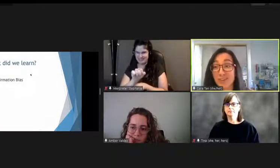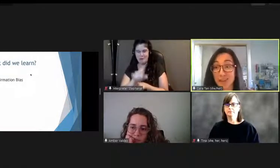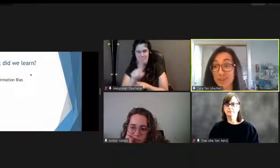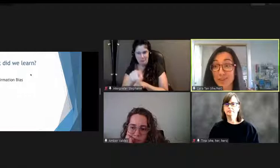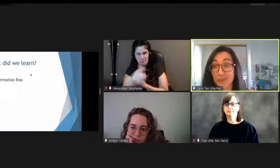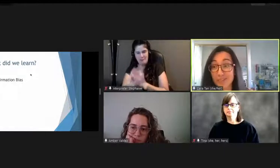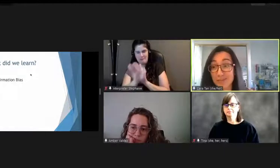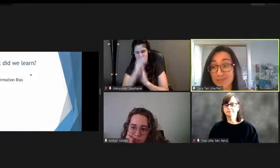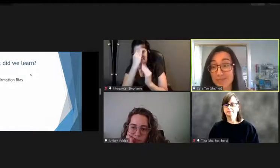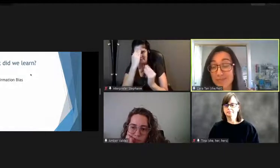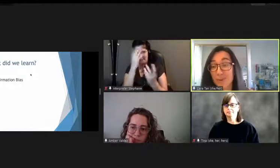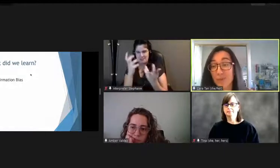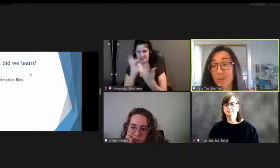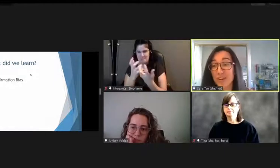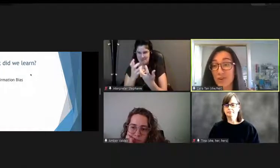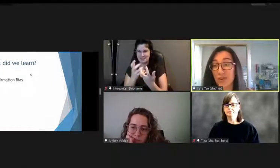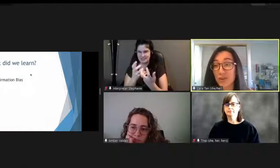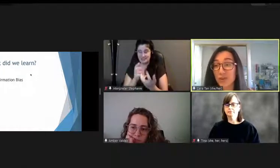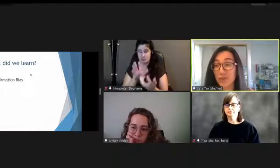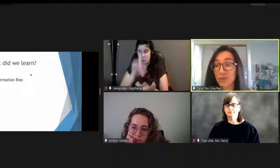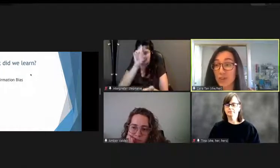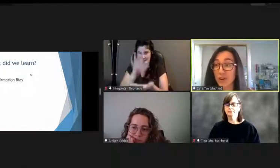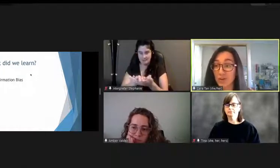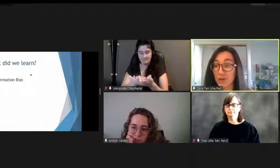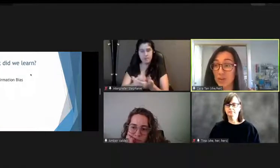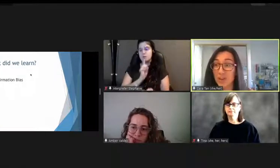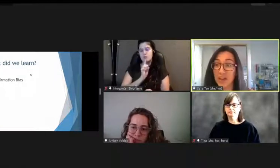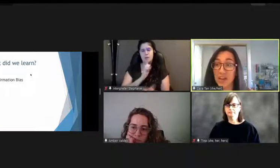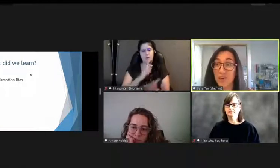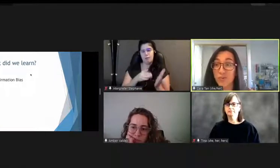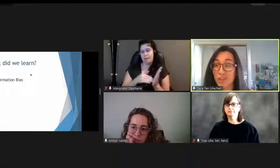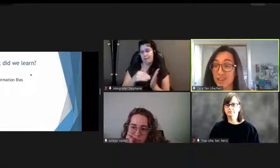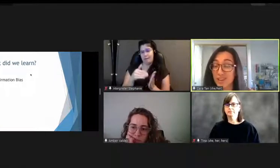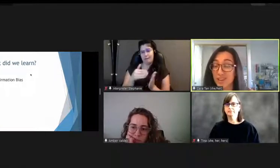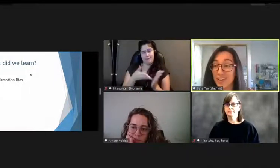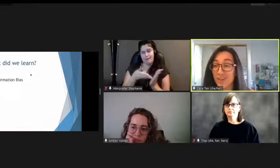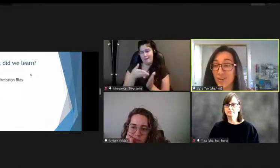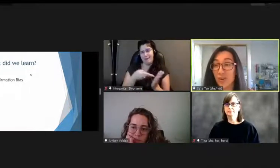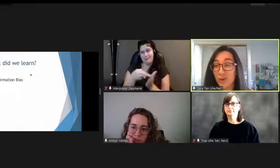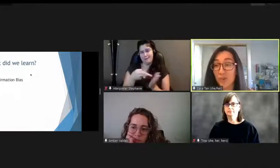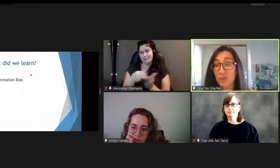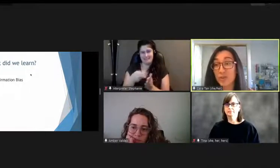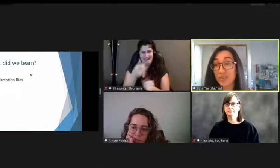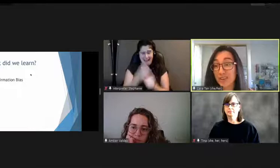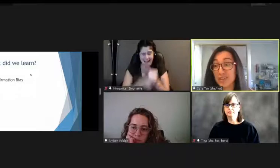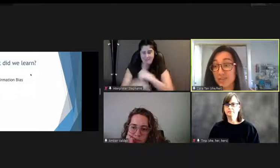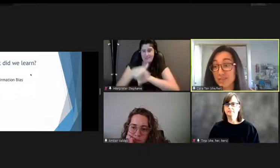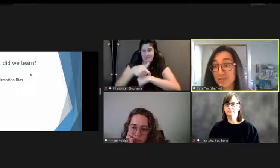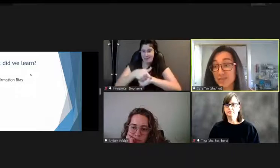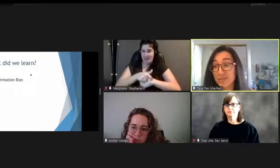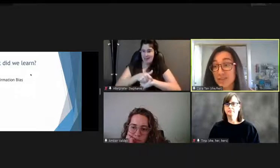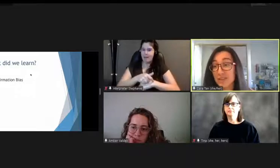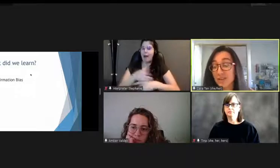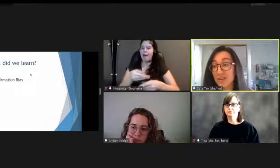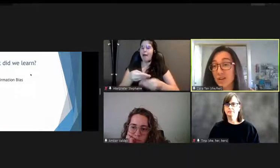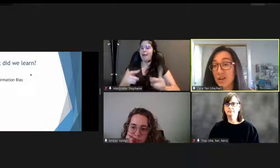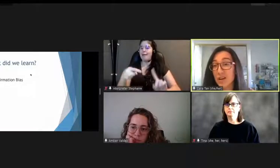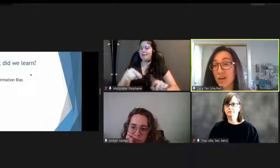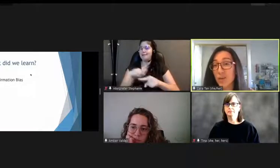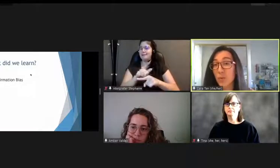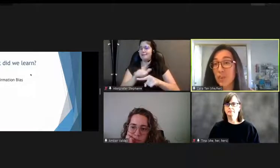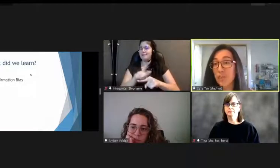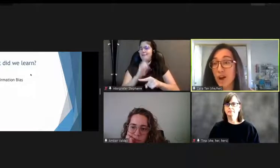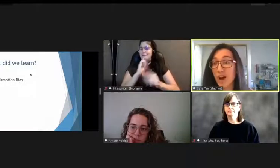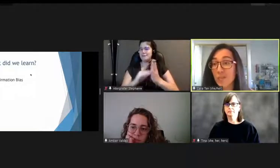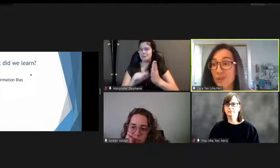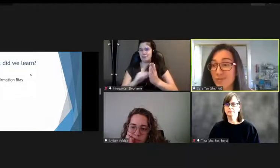every single time I do this. Almost everyone looks for the numbers that agree with what we believe.